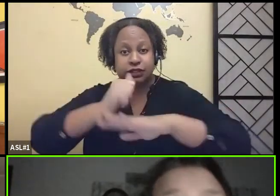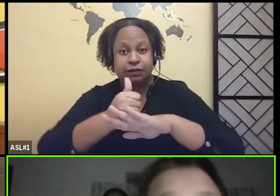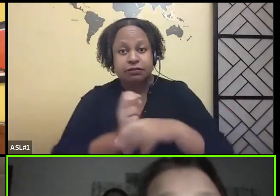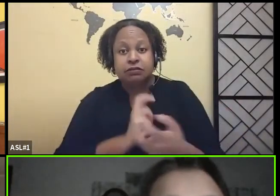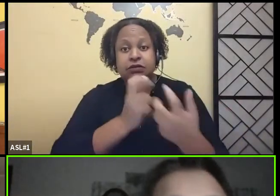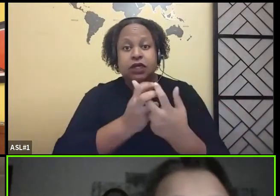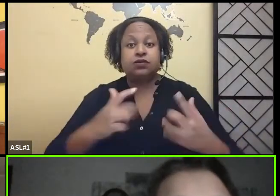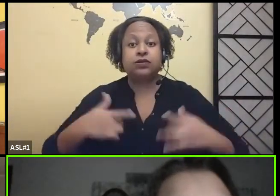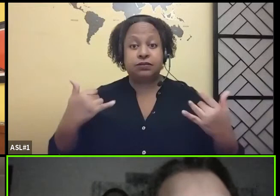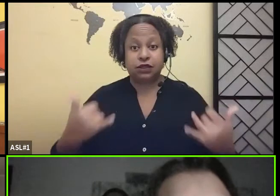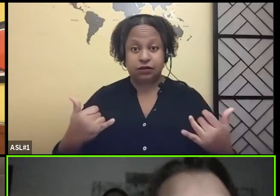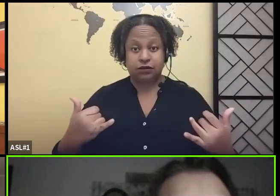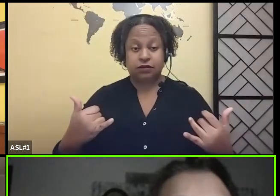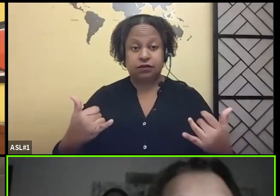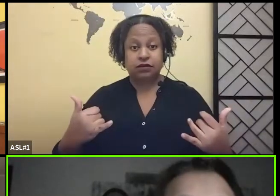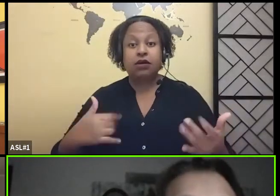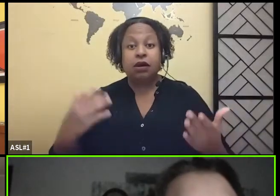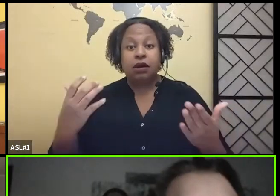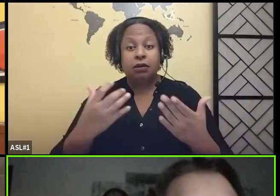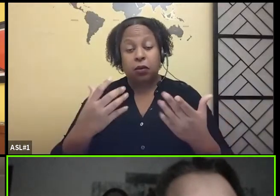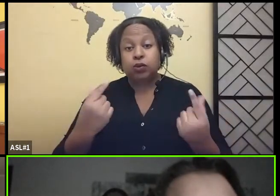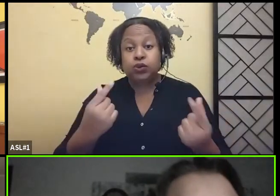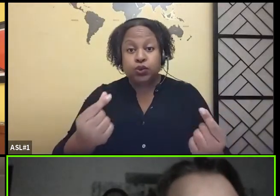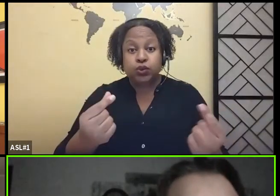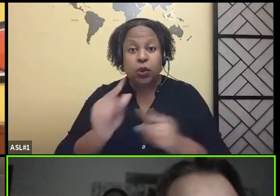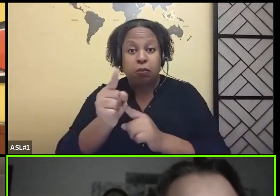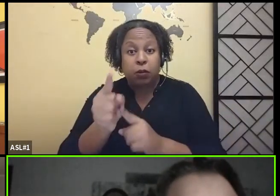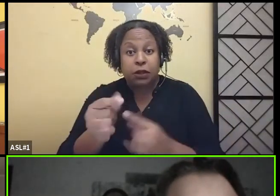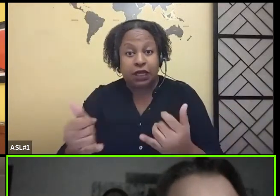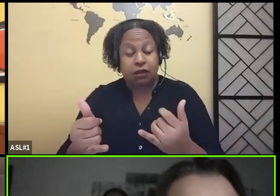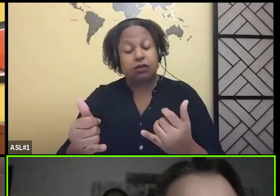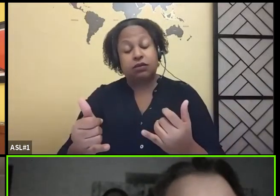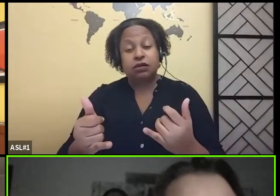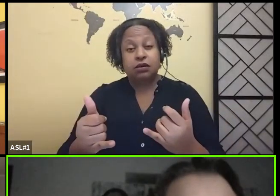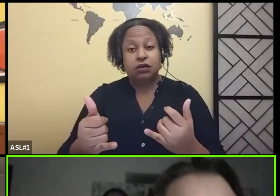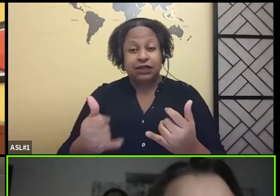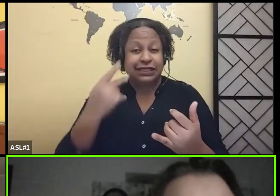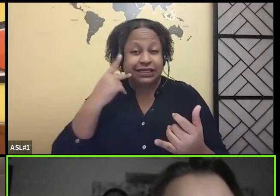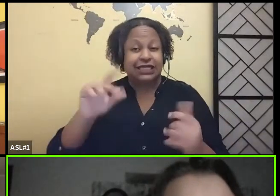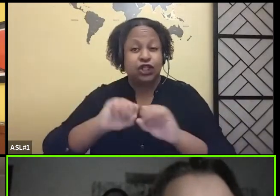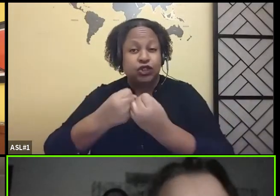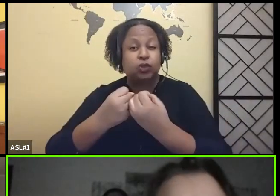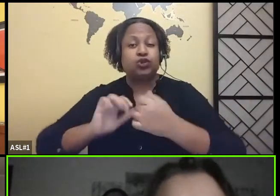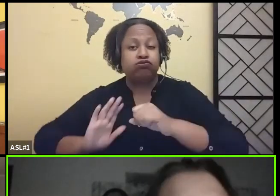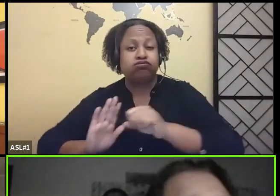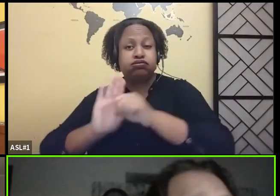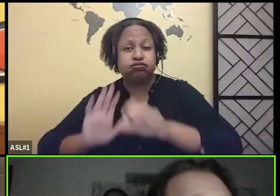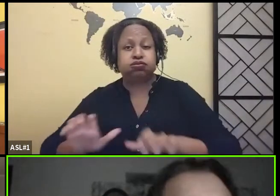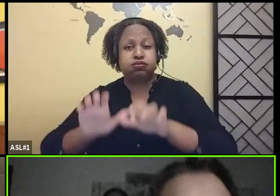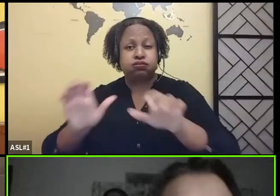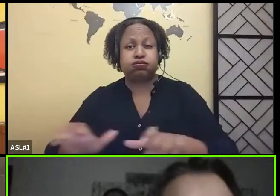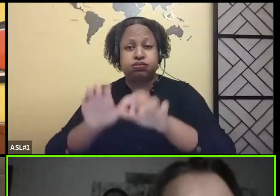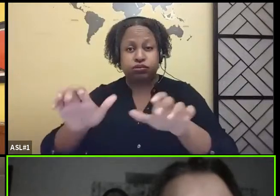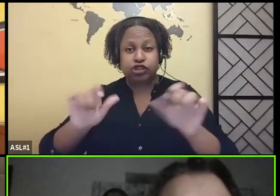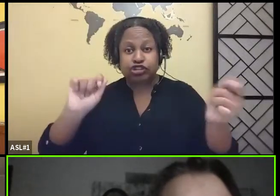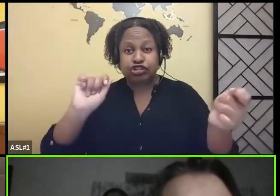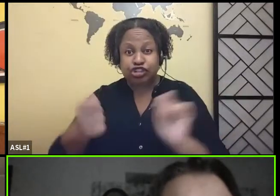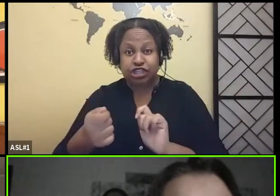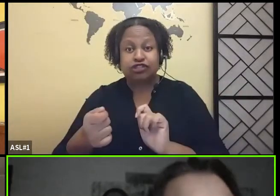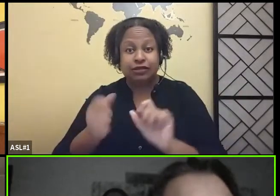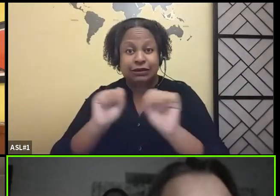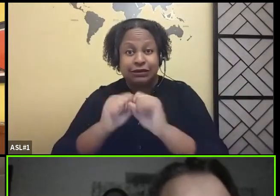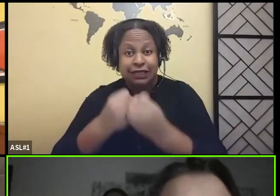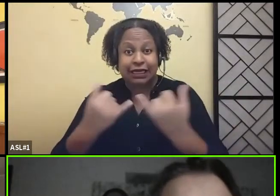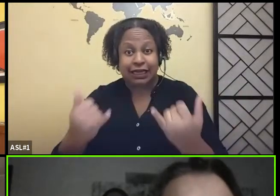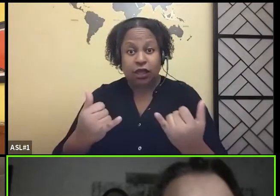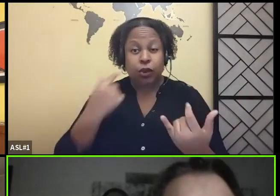I think we take this moment and we take the social movements that are transforming the society. But you look out there, we can all see